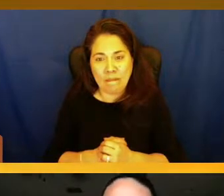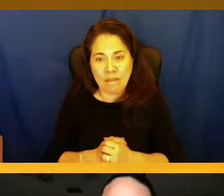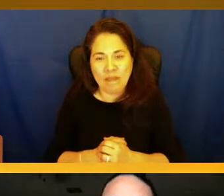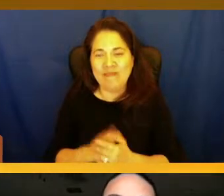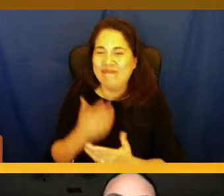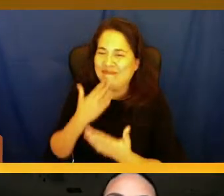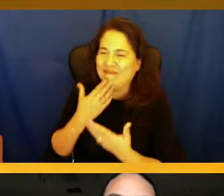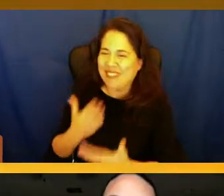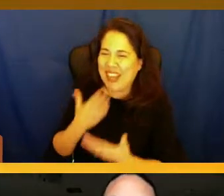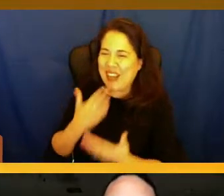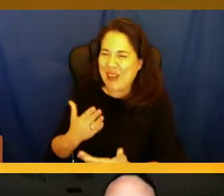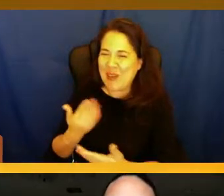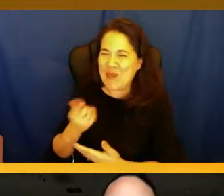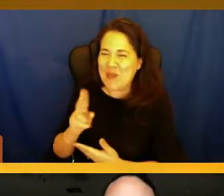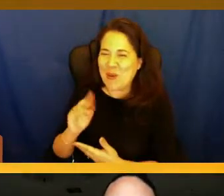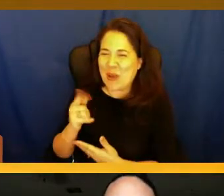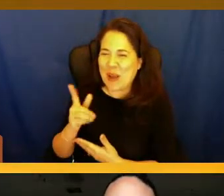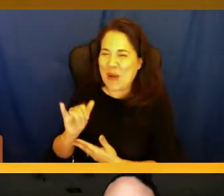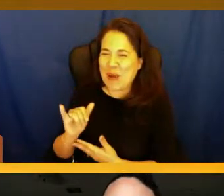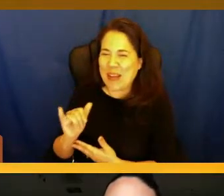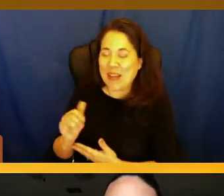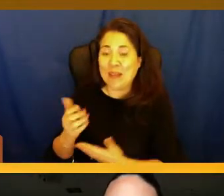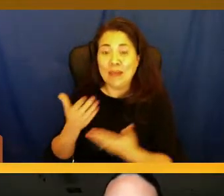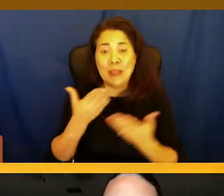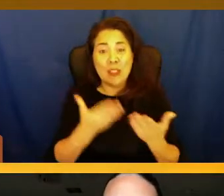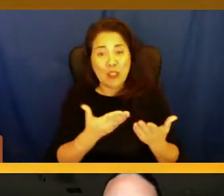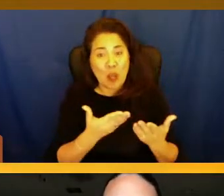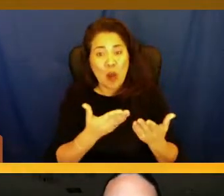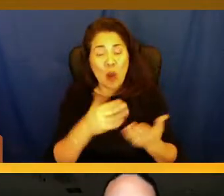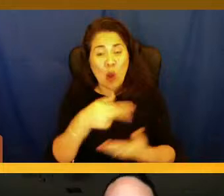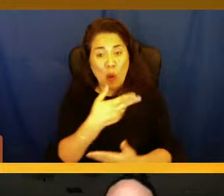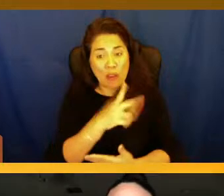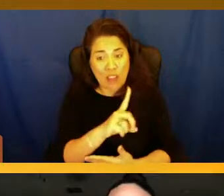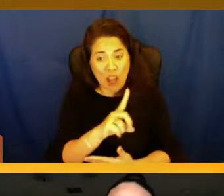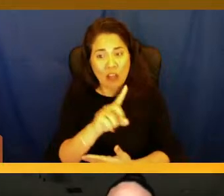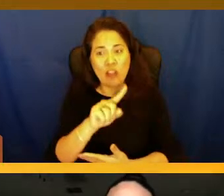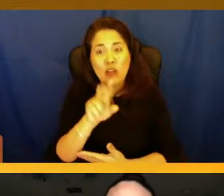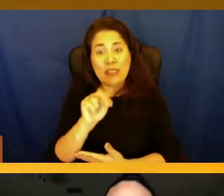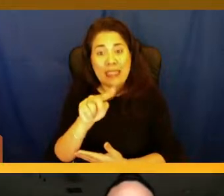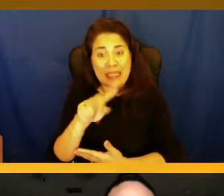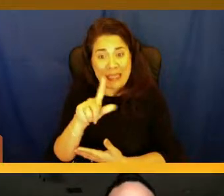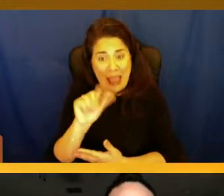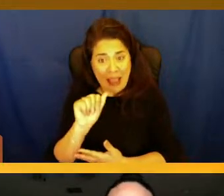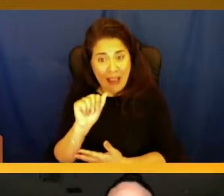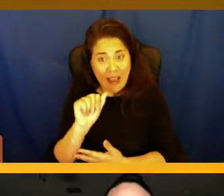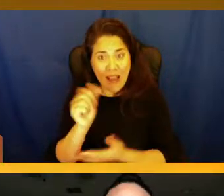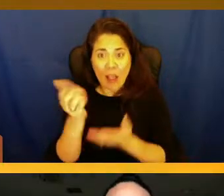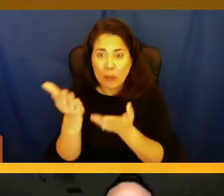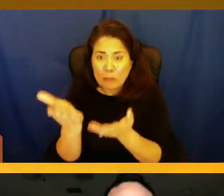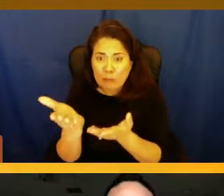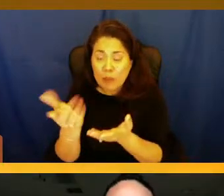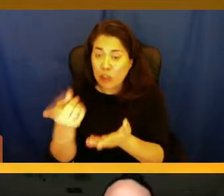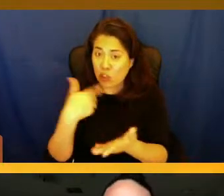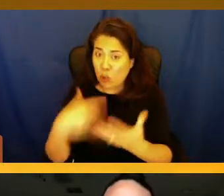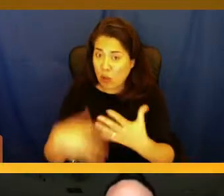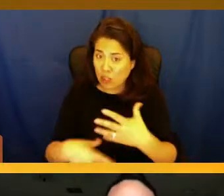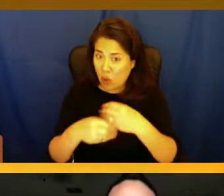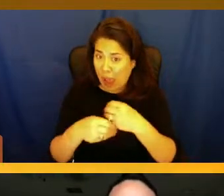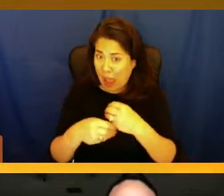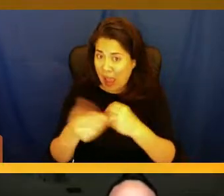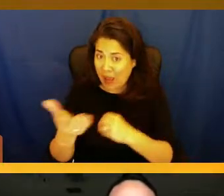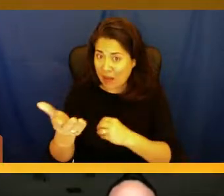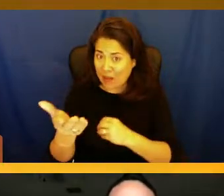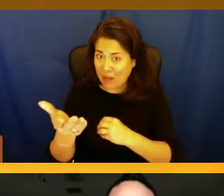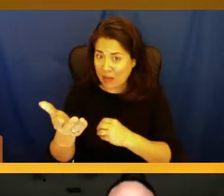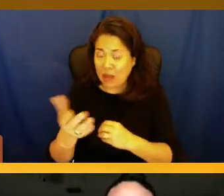Thank you, Gregory. Dr. Cynthia, I want to go ahead and see what time allotted. I want Dr. Cynthia to see if she has anything to add to this,